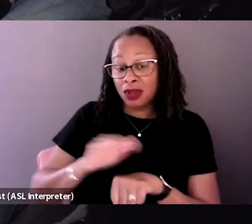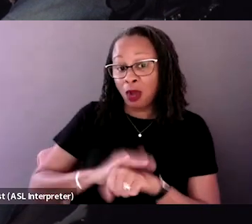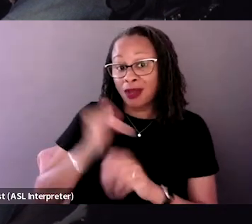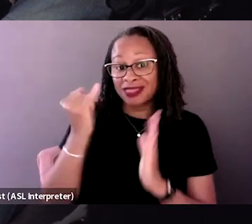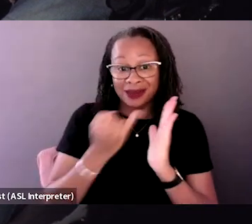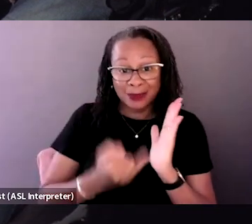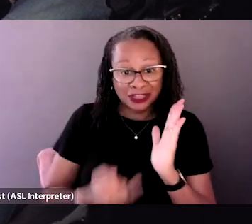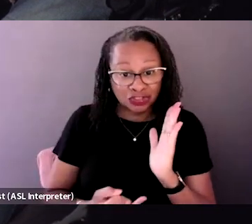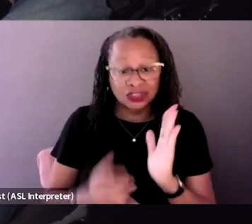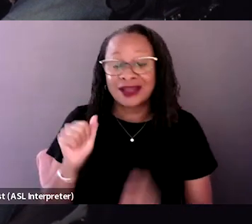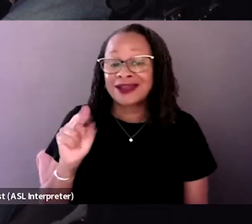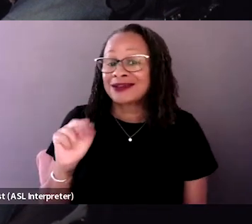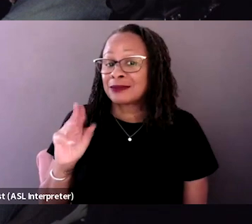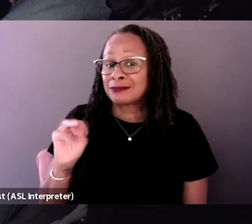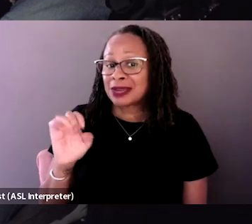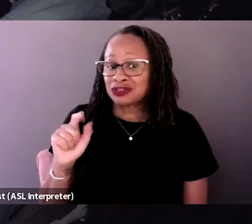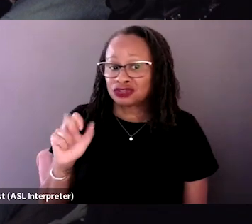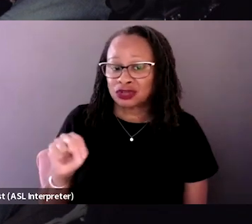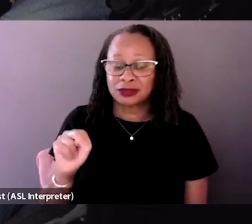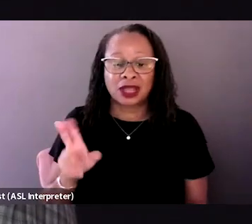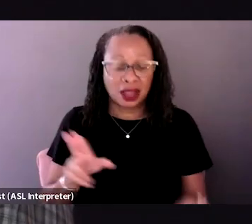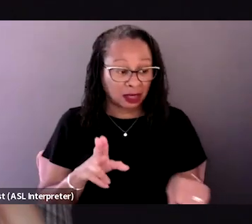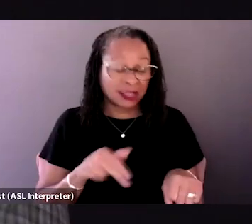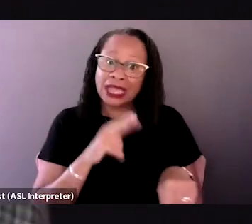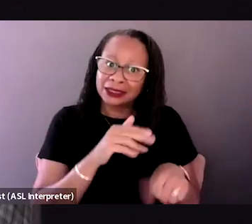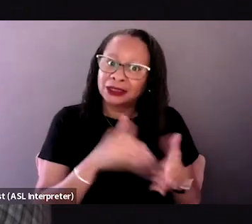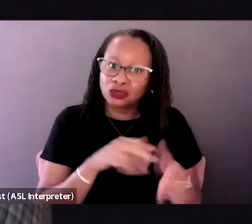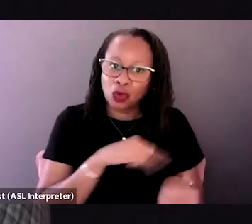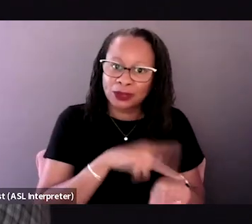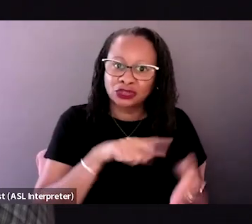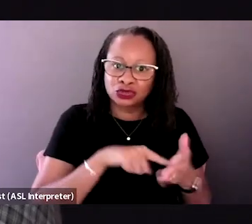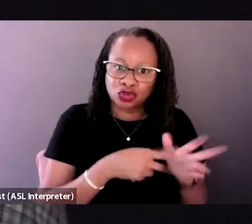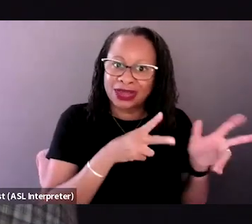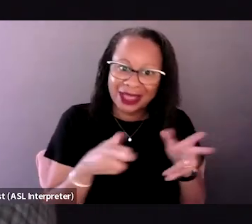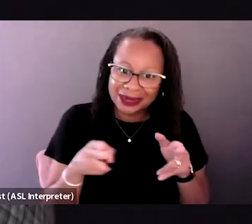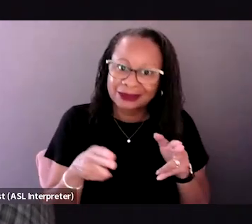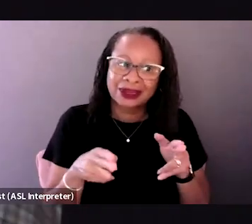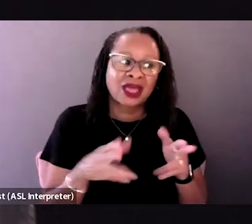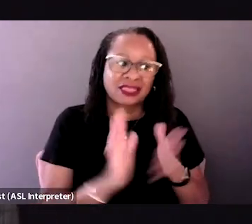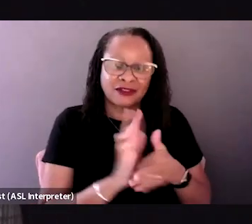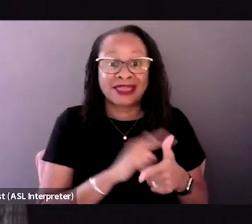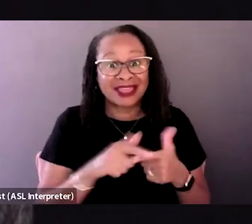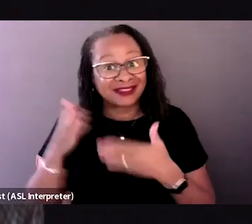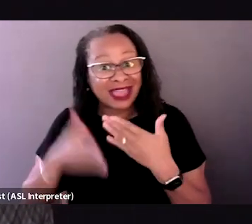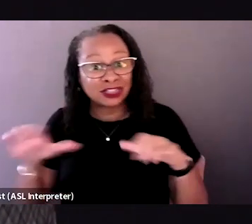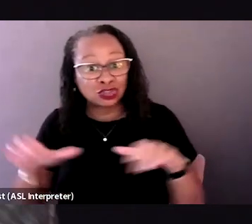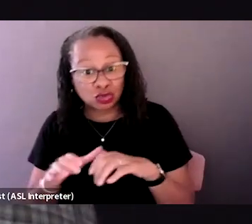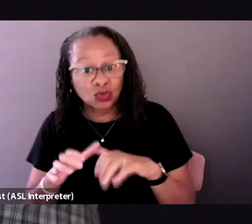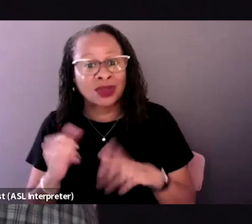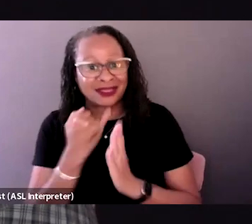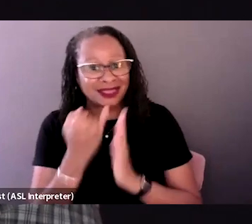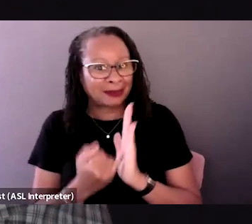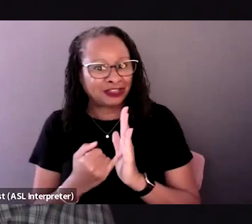the animation, and we were trying to figure out, normally, again, you would edit the film, and then that would be done, and then you would do all the animations that you need.